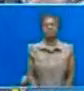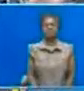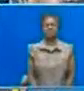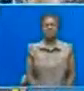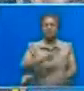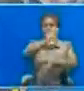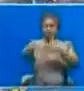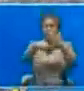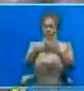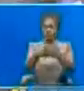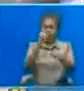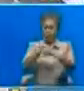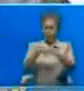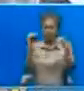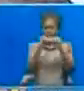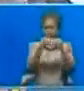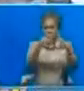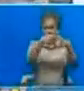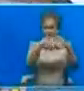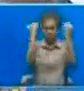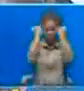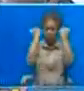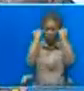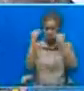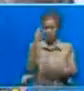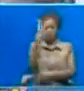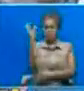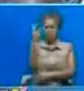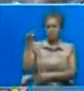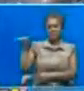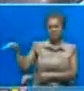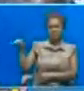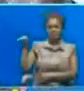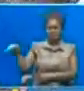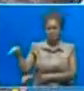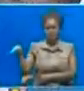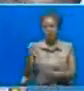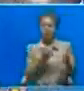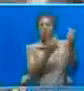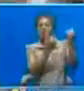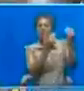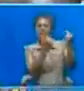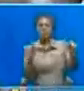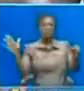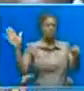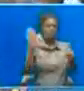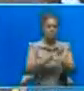When all parties met at the industrial court early Wednesday morning, a cautious optimism had filled the